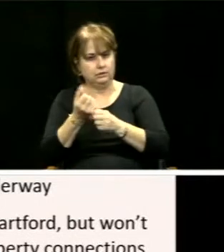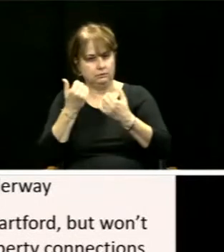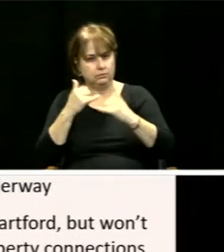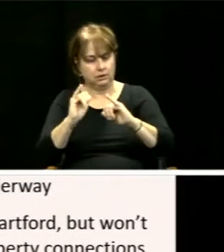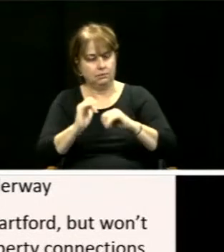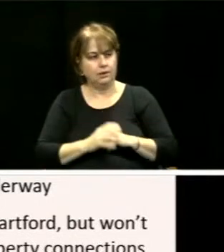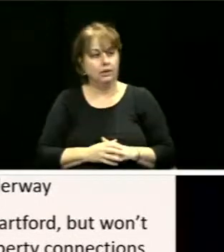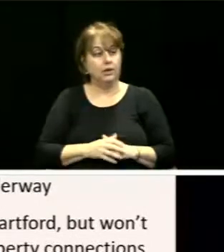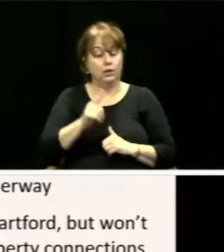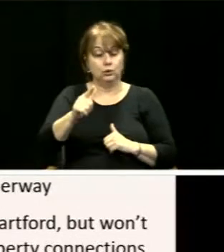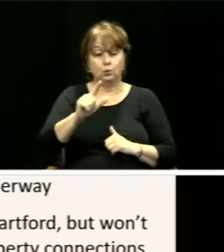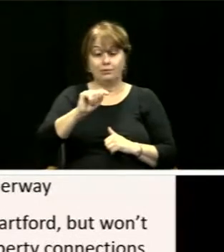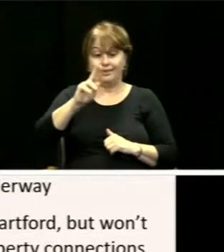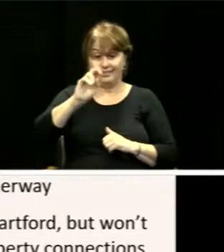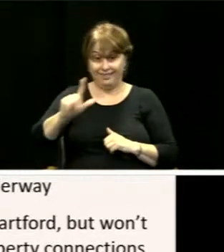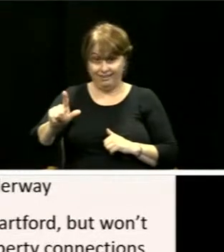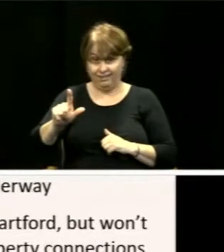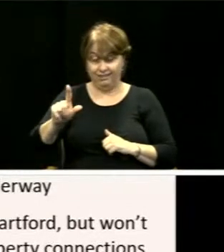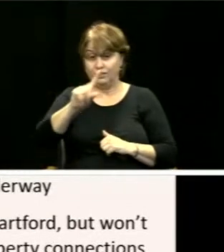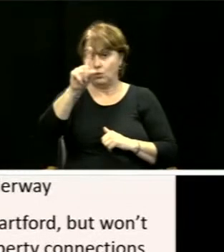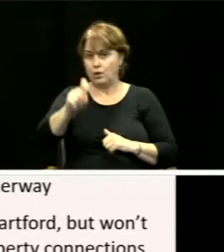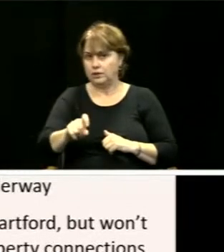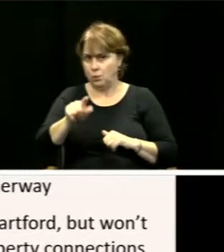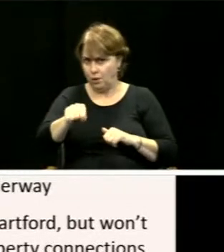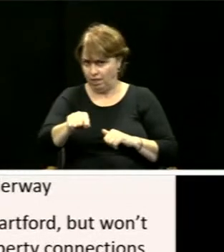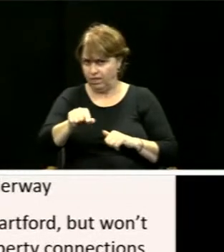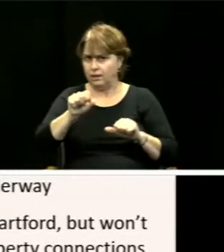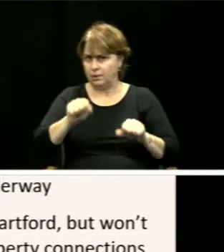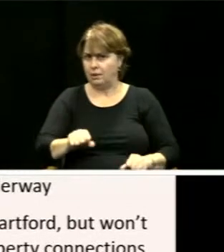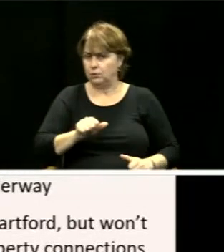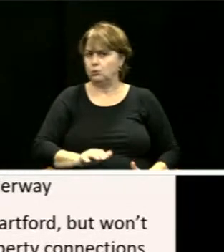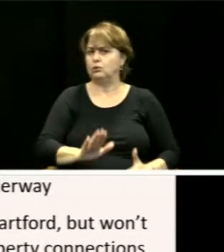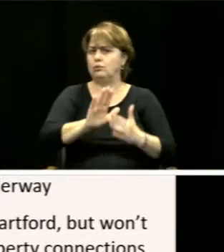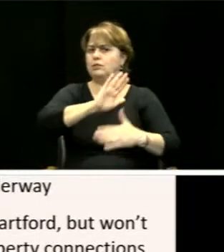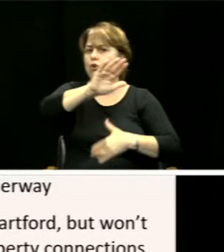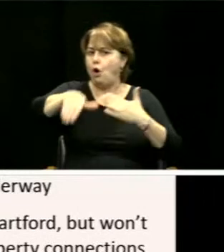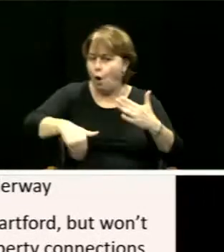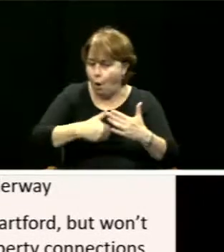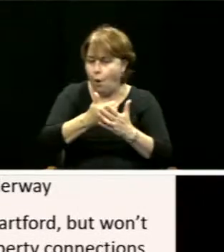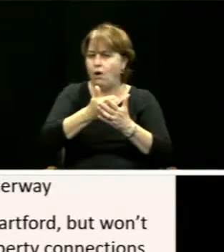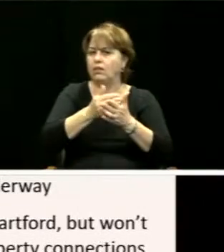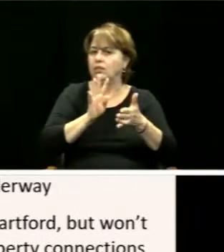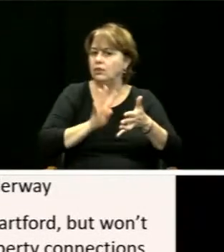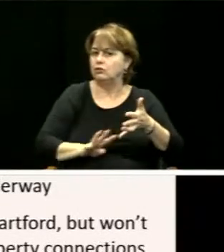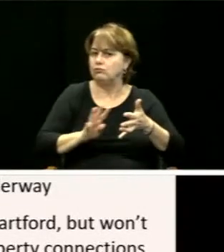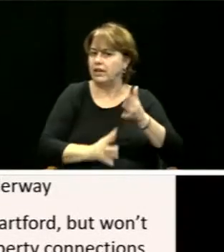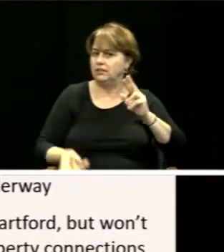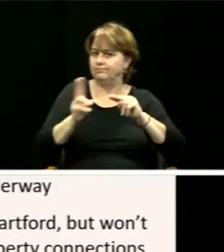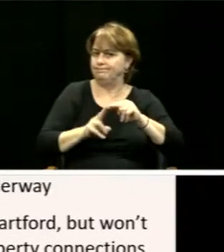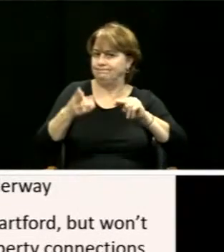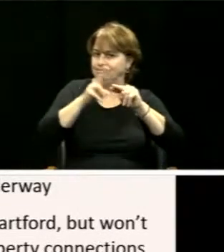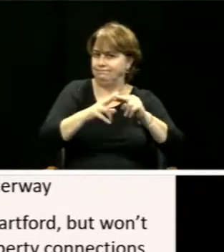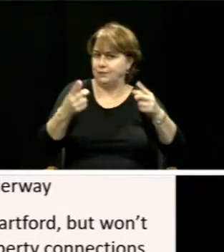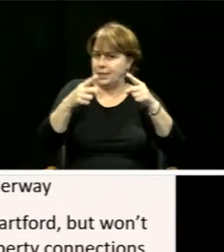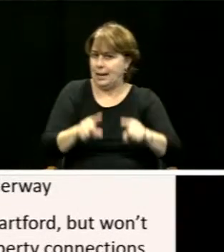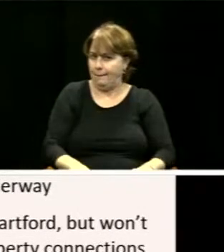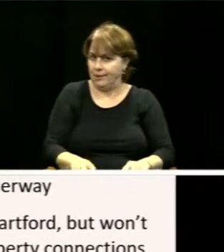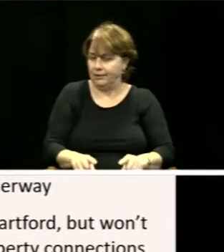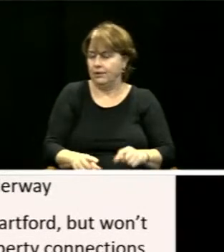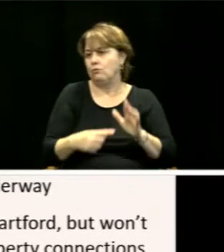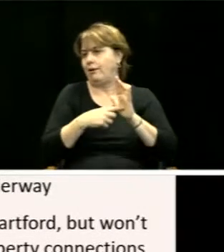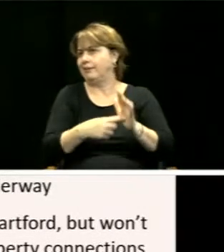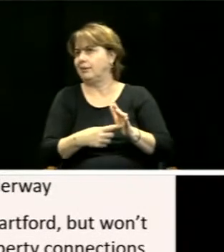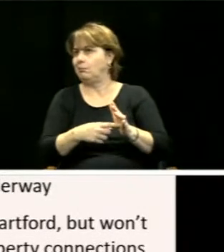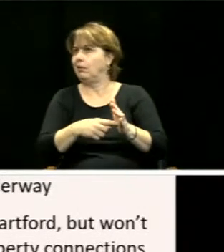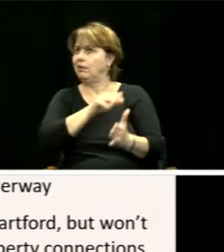that tunnel address all of these, sewer surcharging that's happening in my property, say in the center of town, which is